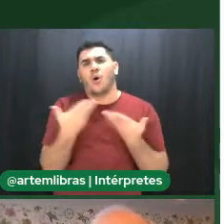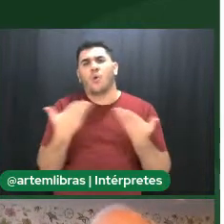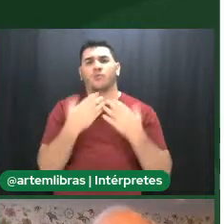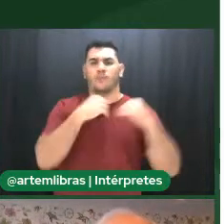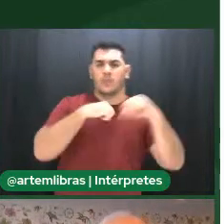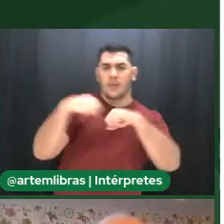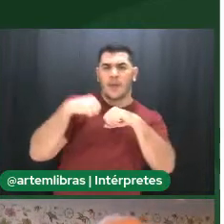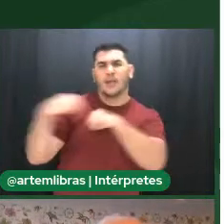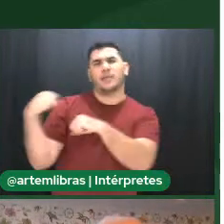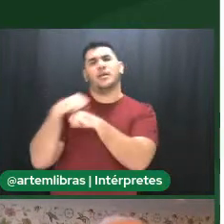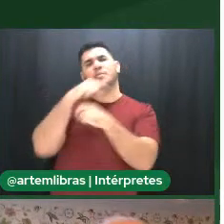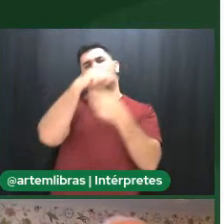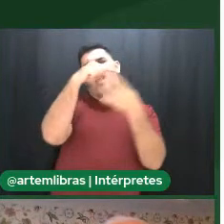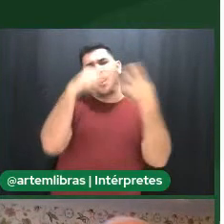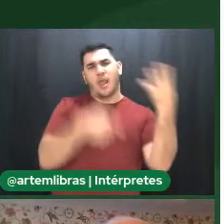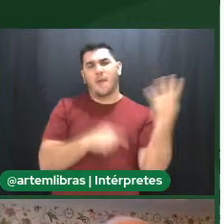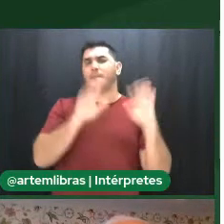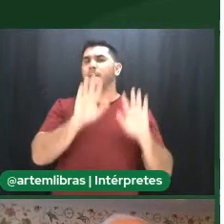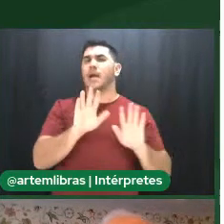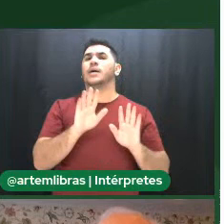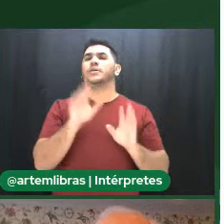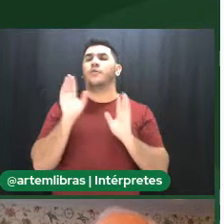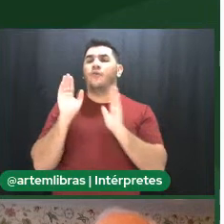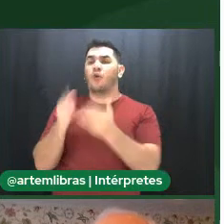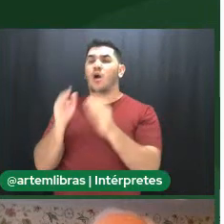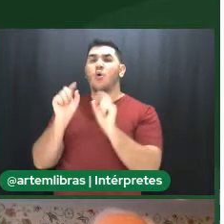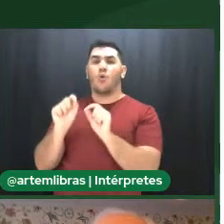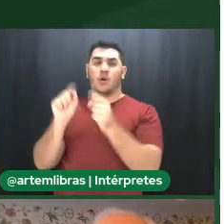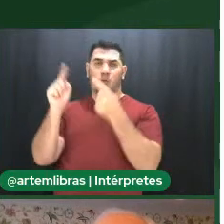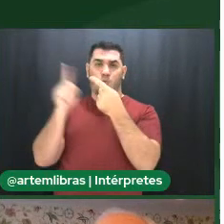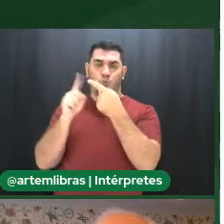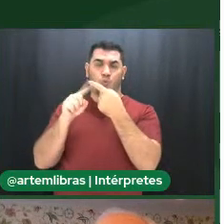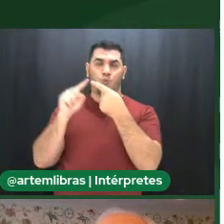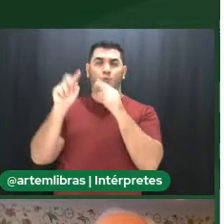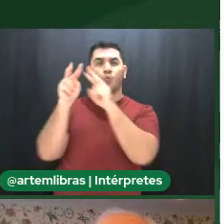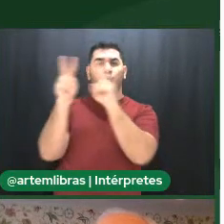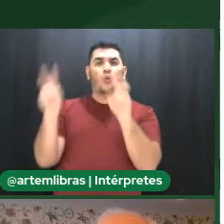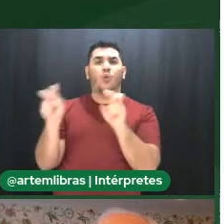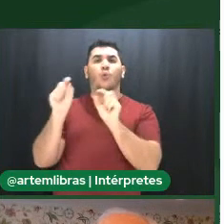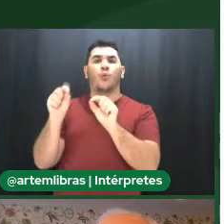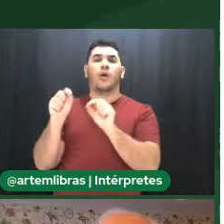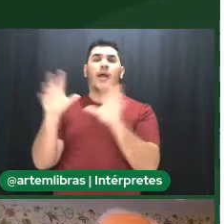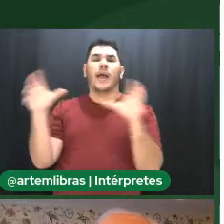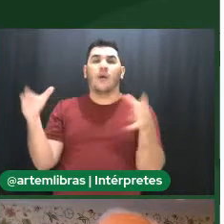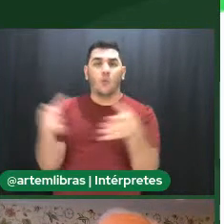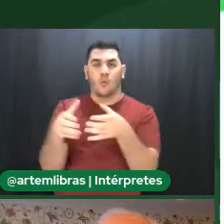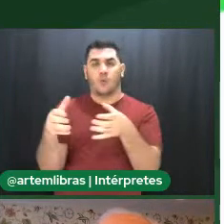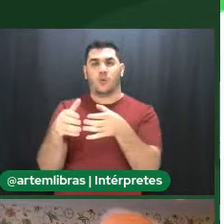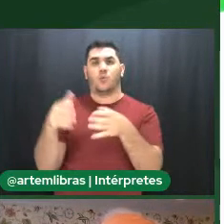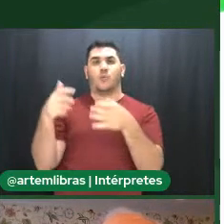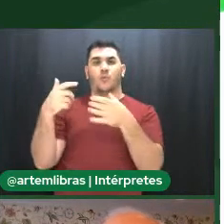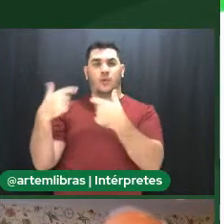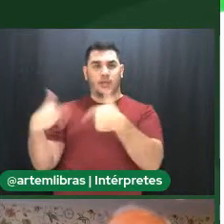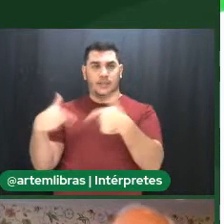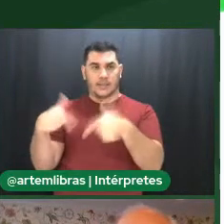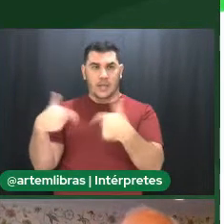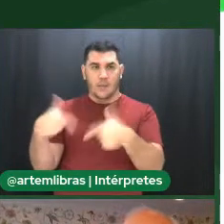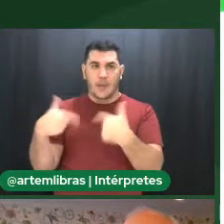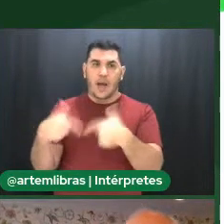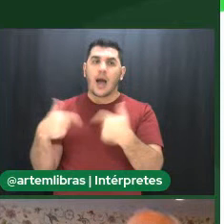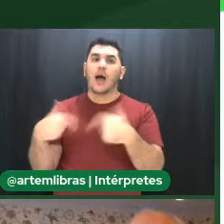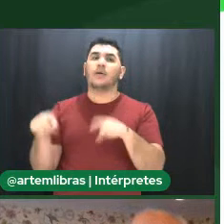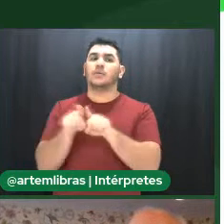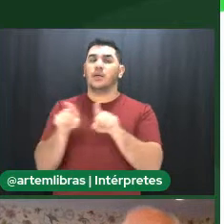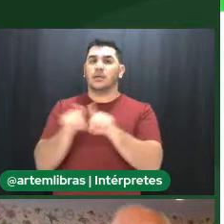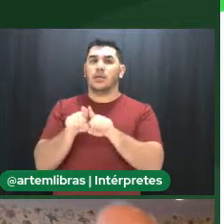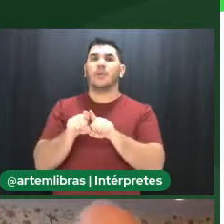I will focus just on the idea of team recommendations for software engineering. There are 5